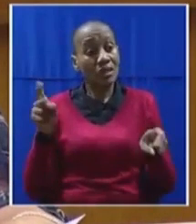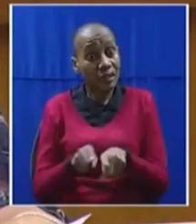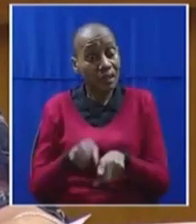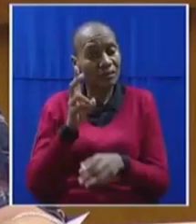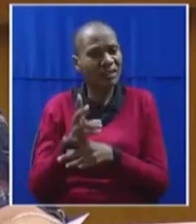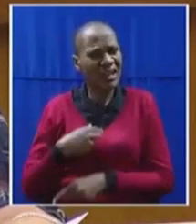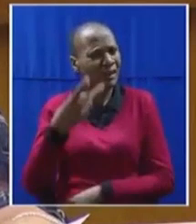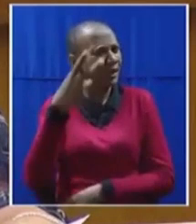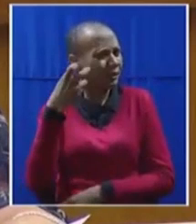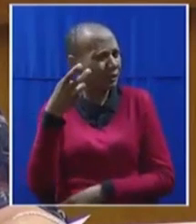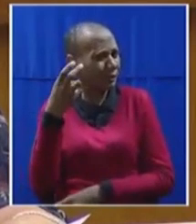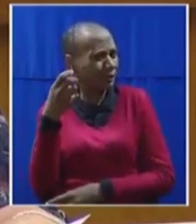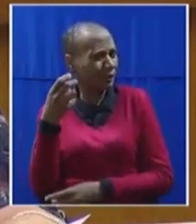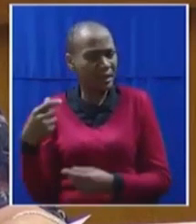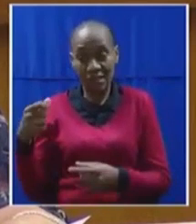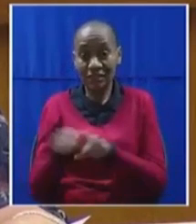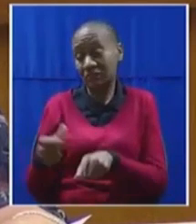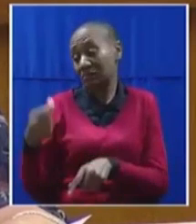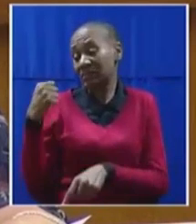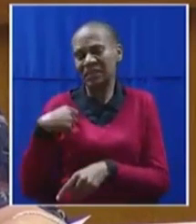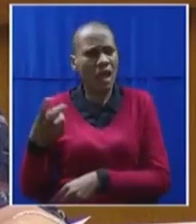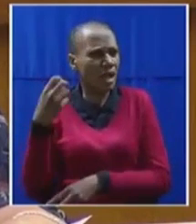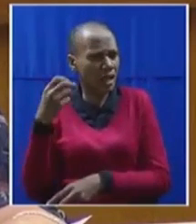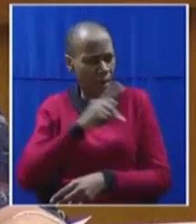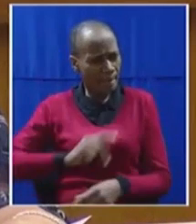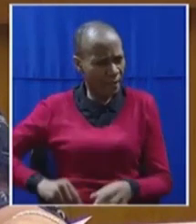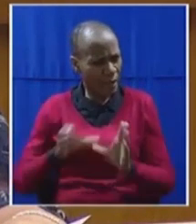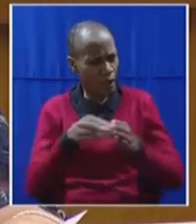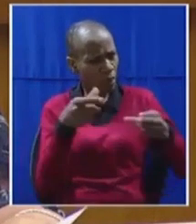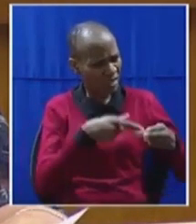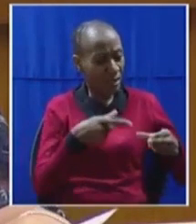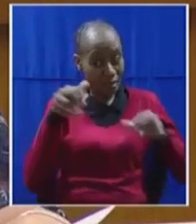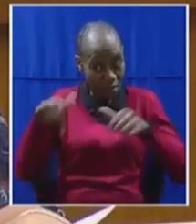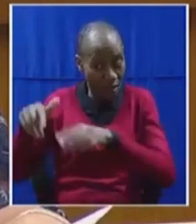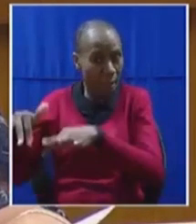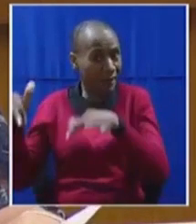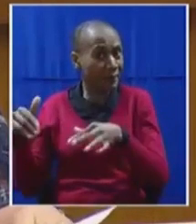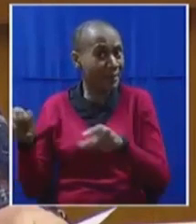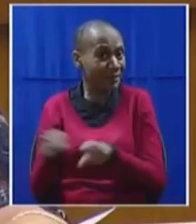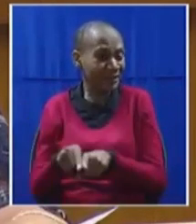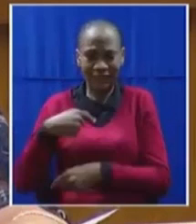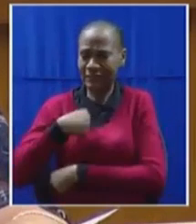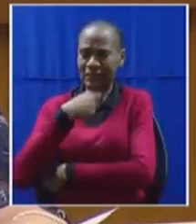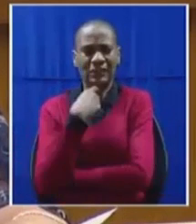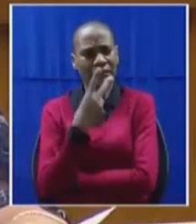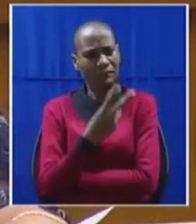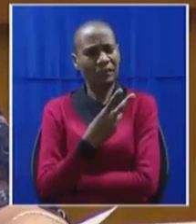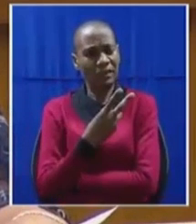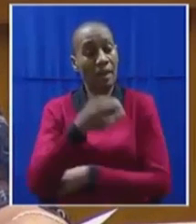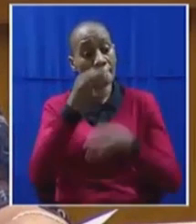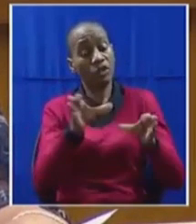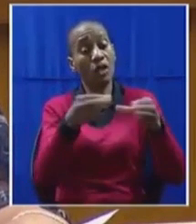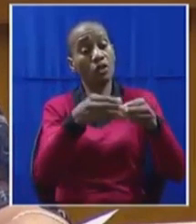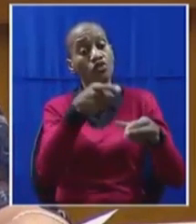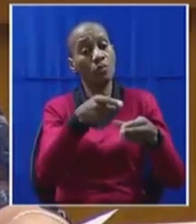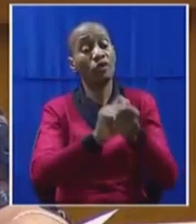to what I have, until recently, believed was one of the premier committees in Parliament. What we sat through and witnessed was a political party turning